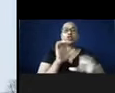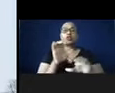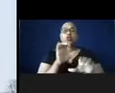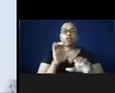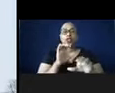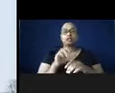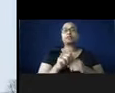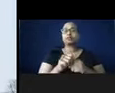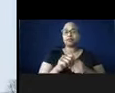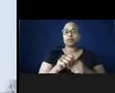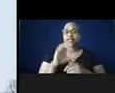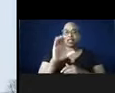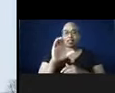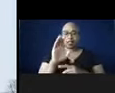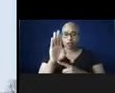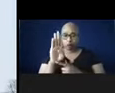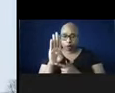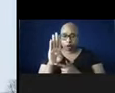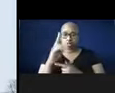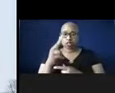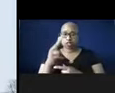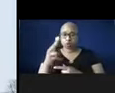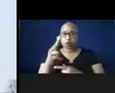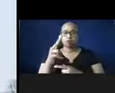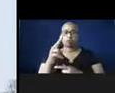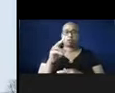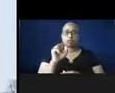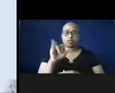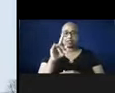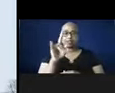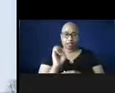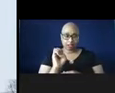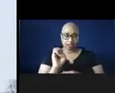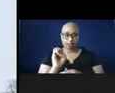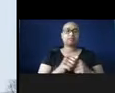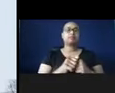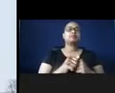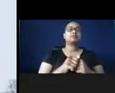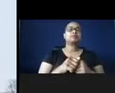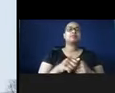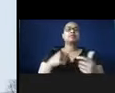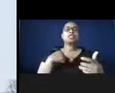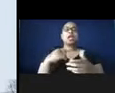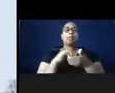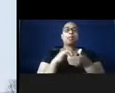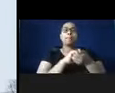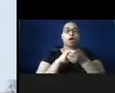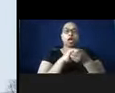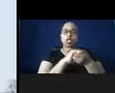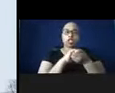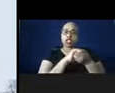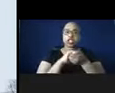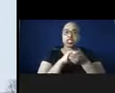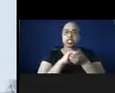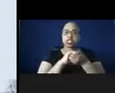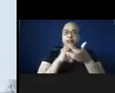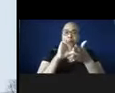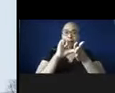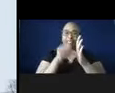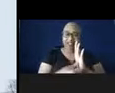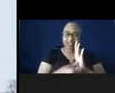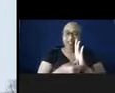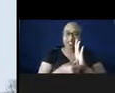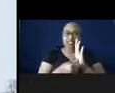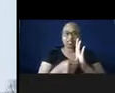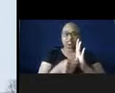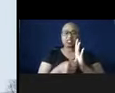of sense. And you'll see in a few minutes why the partnership emphasis area also aligns very